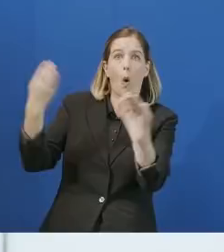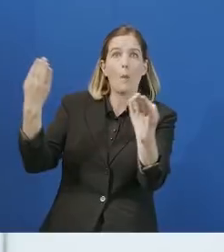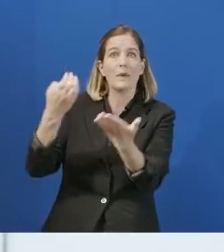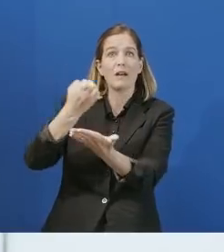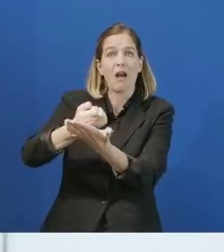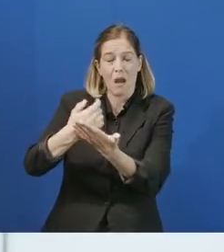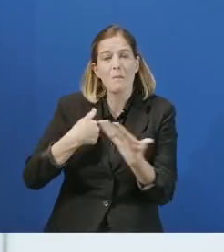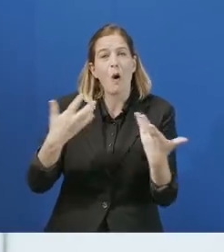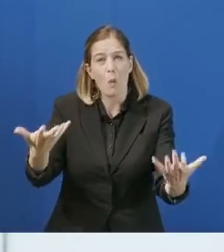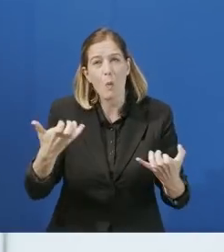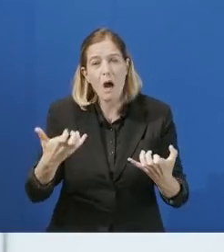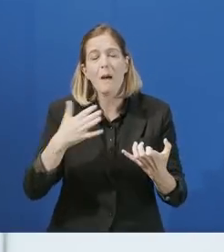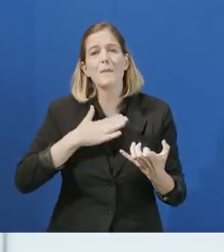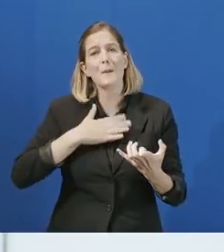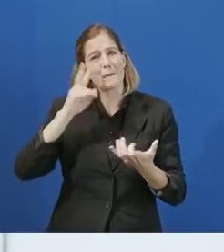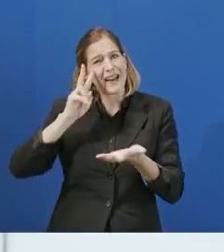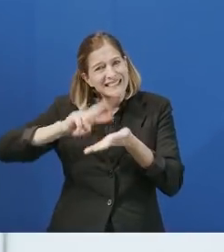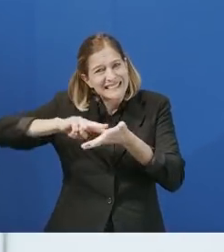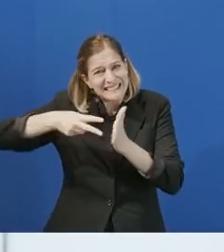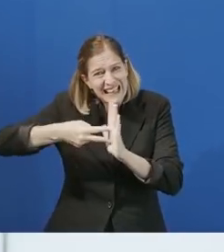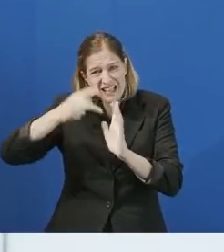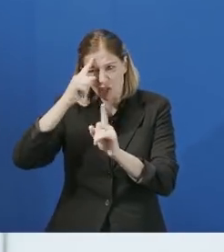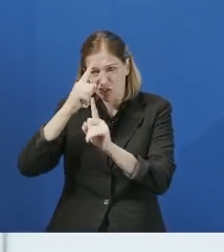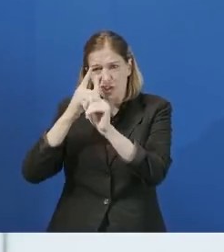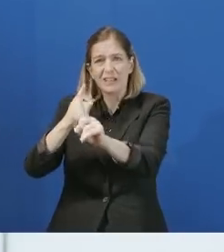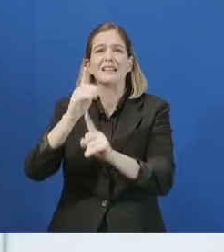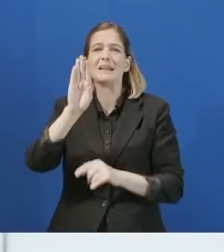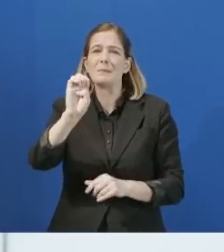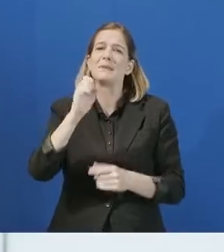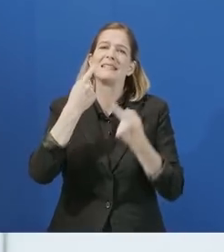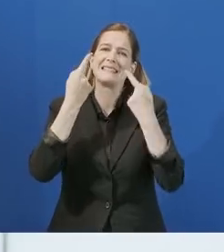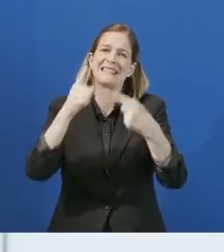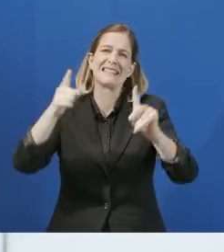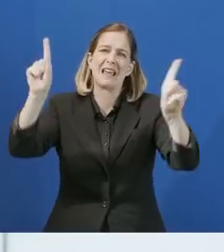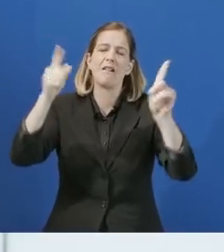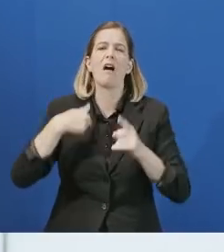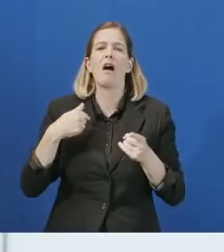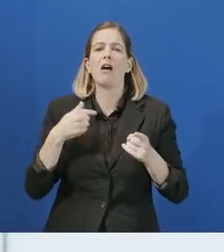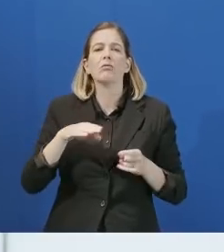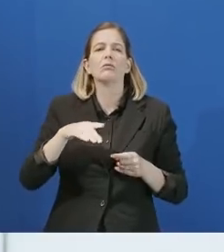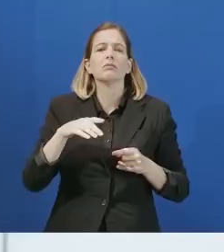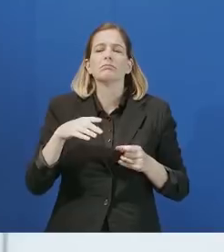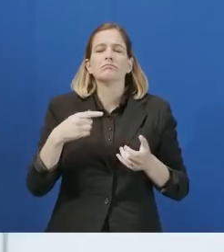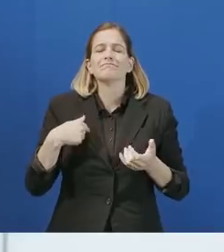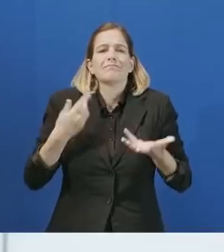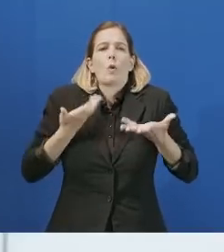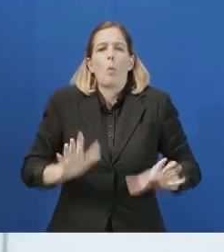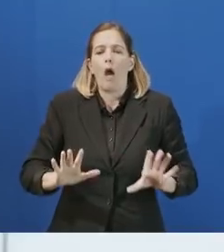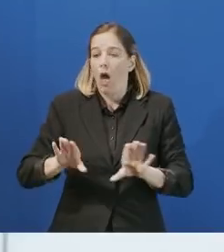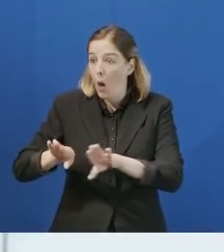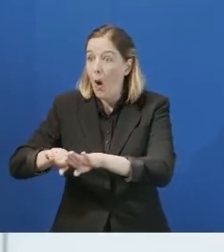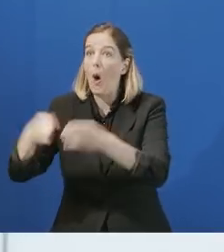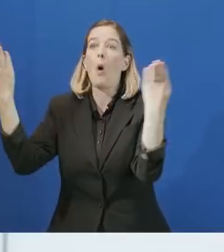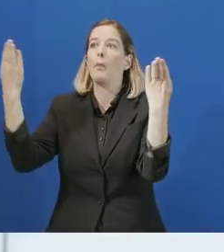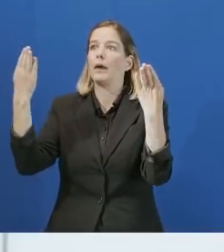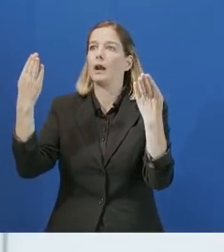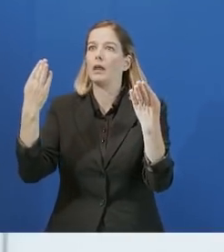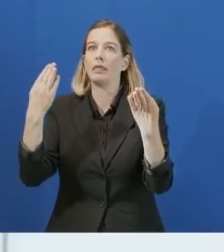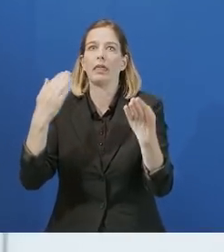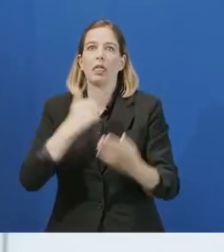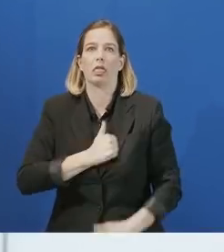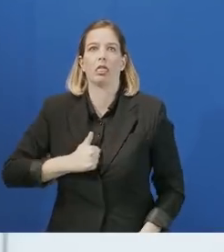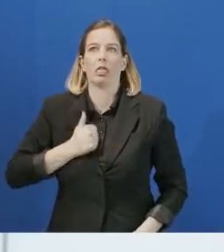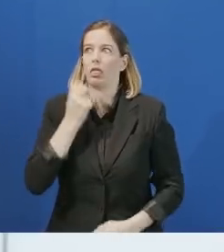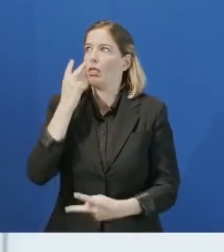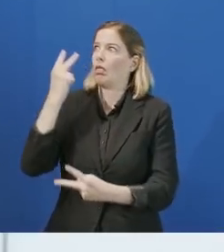doing this. I intend to have our largest cities participating in it, our industries participating in